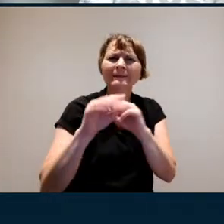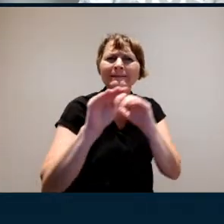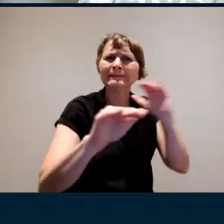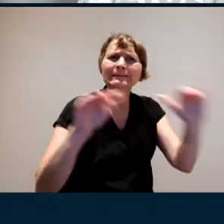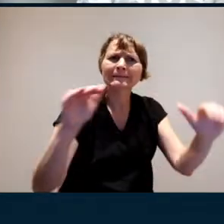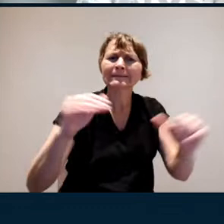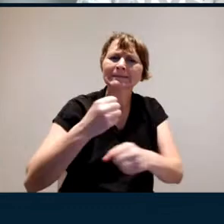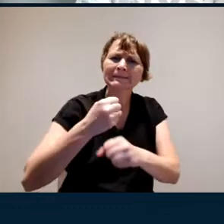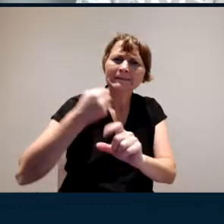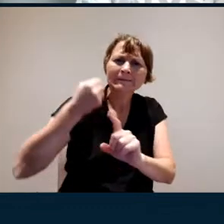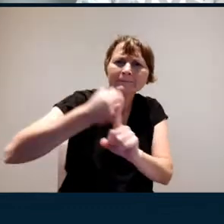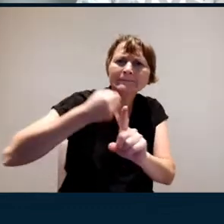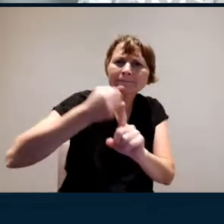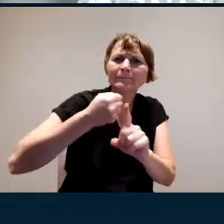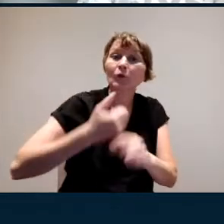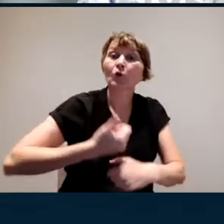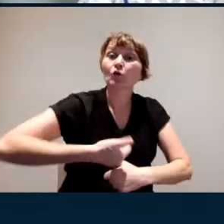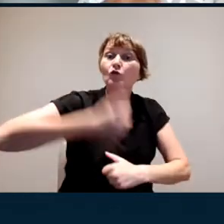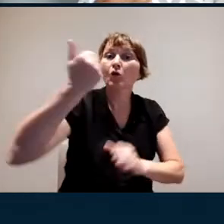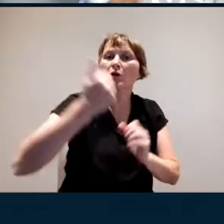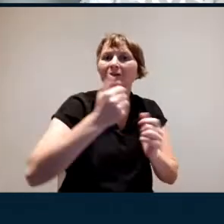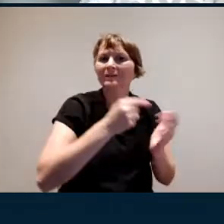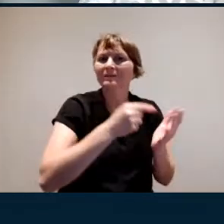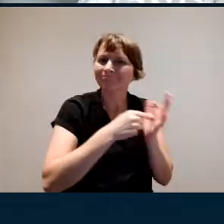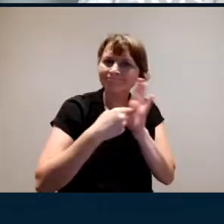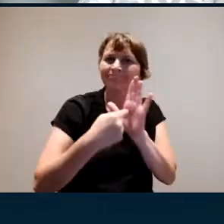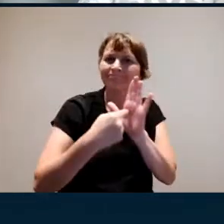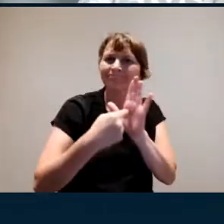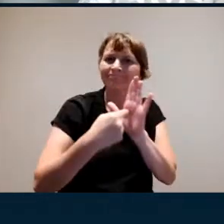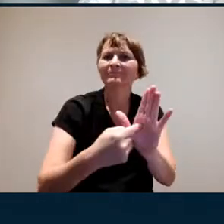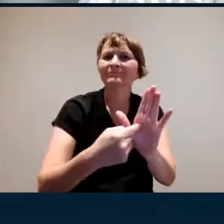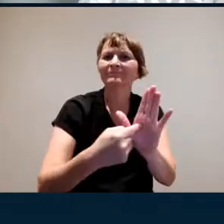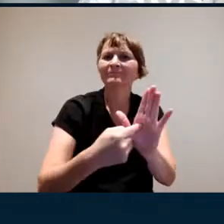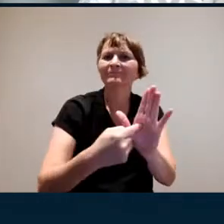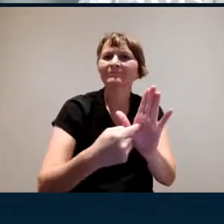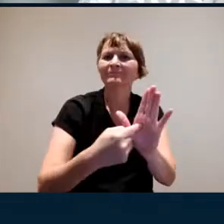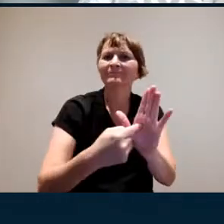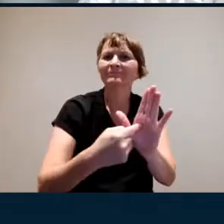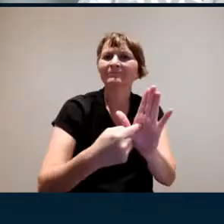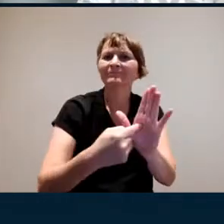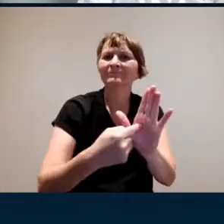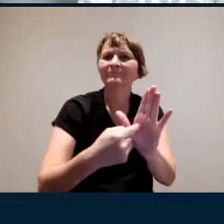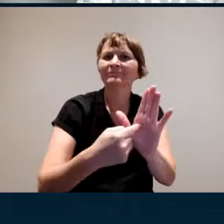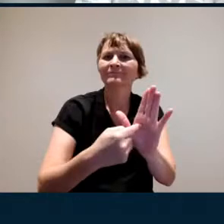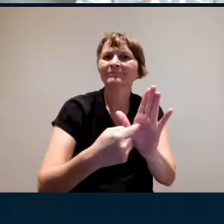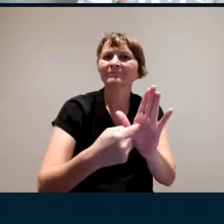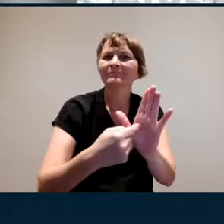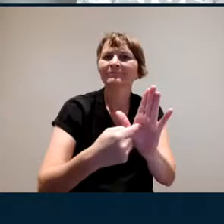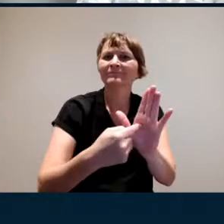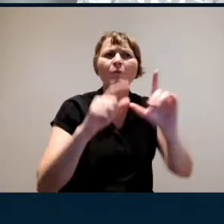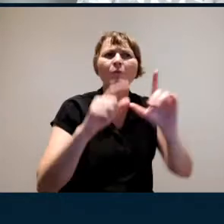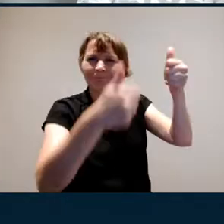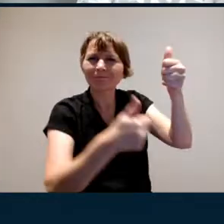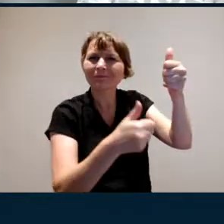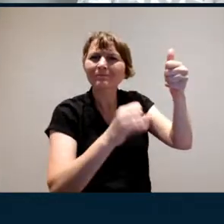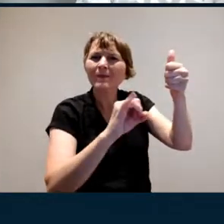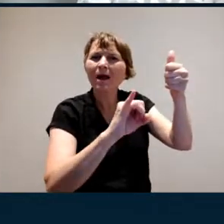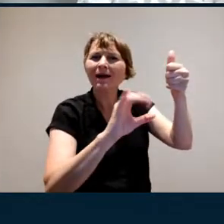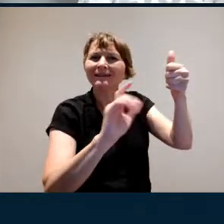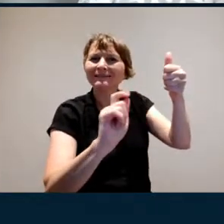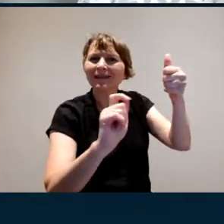good practices towards the business and IT organization part of the business, thereby transforming